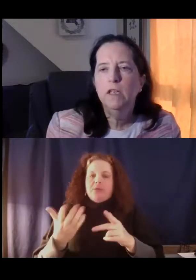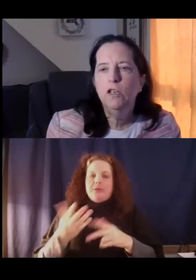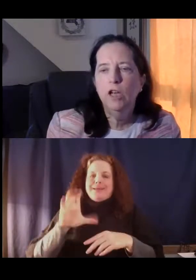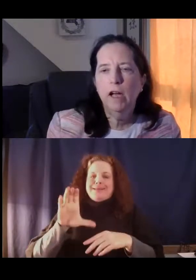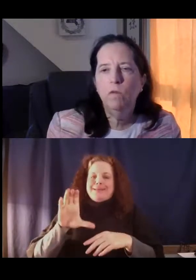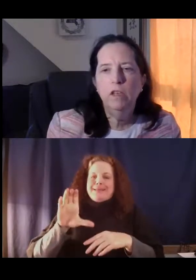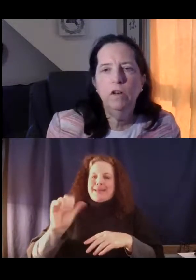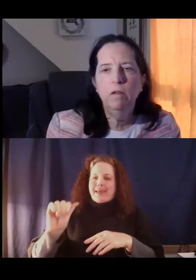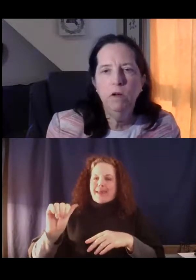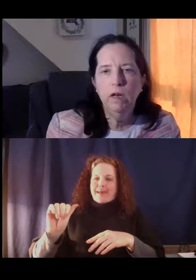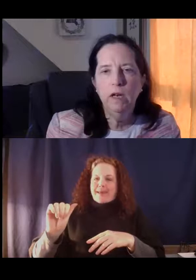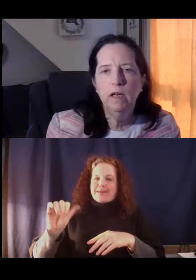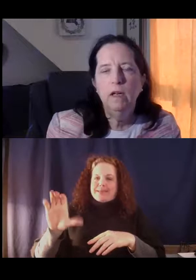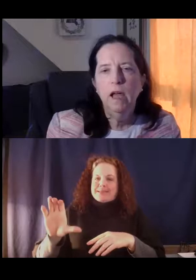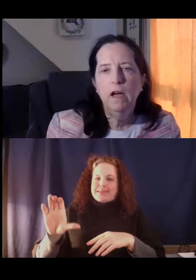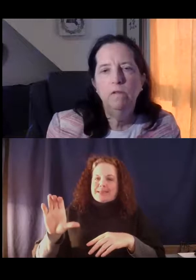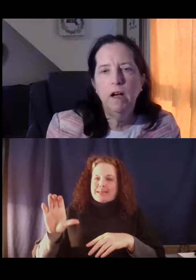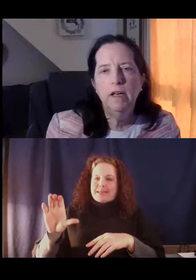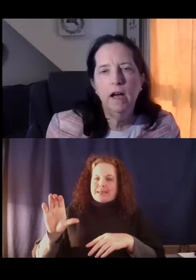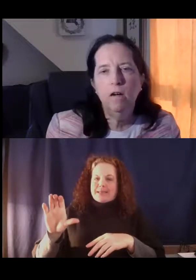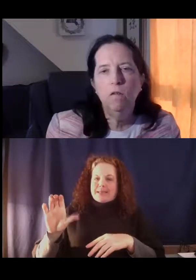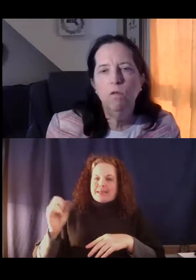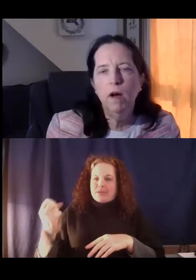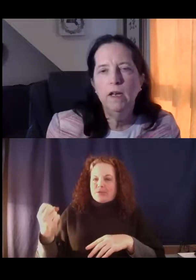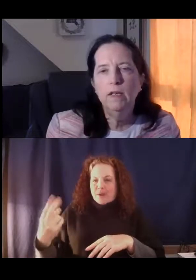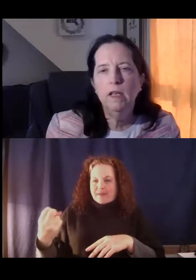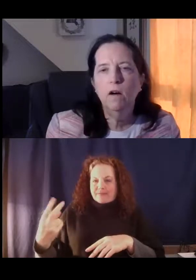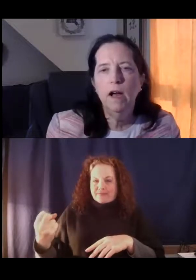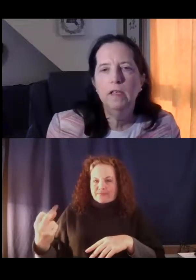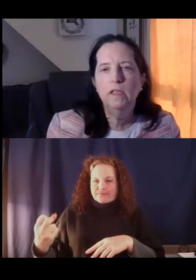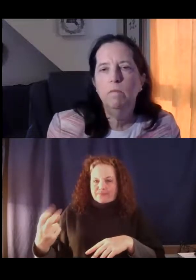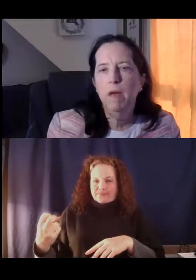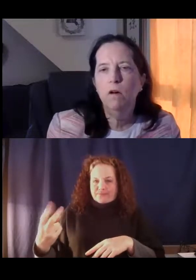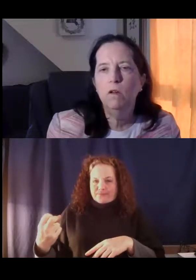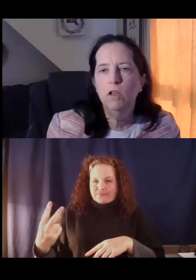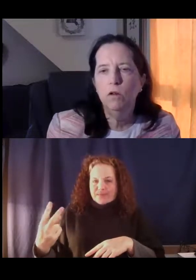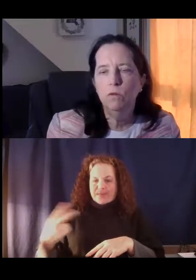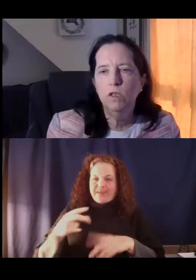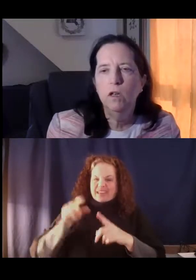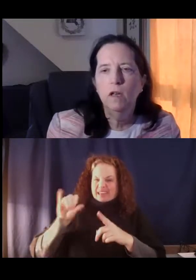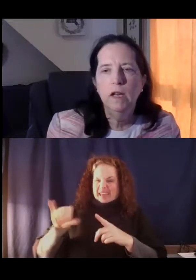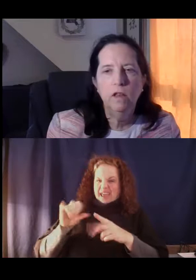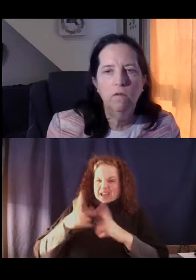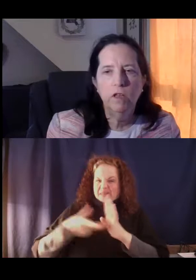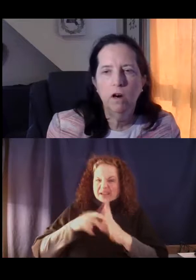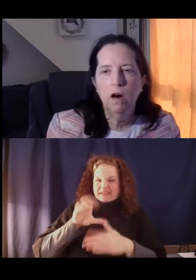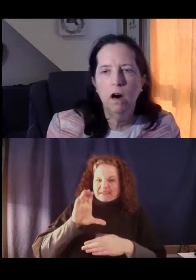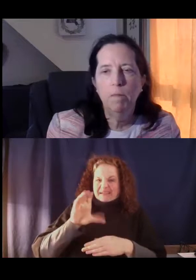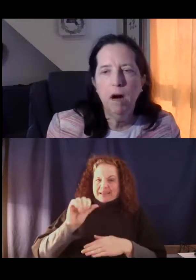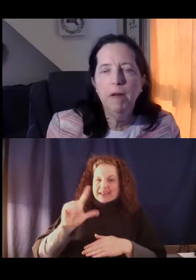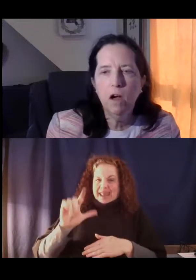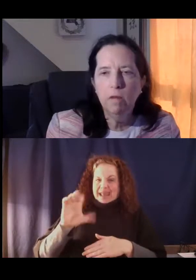You need to check with your community and find out what is their ice melt used, either with